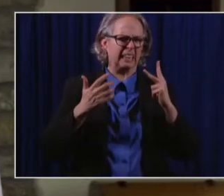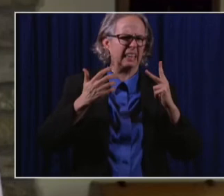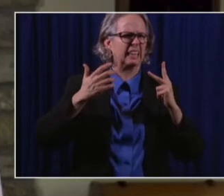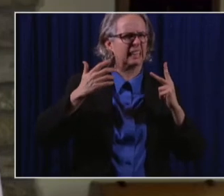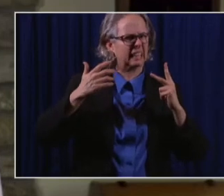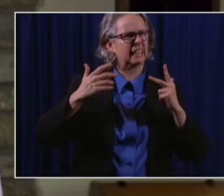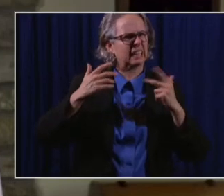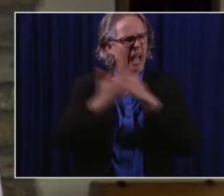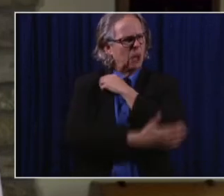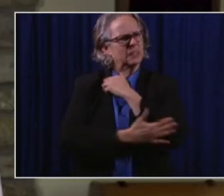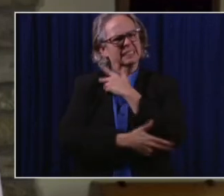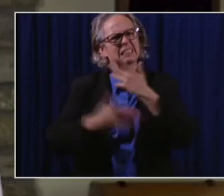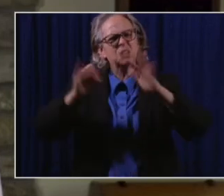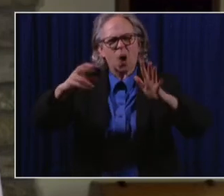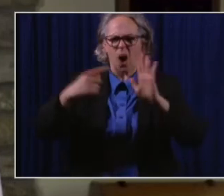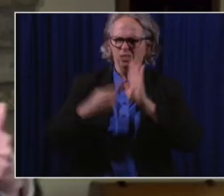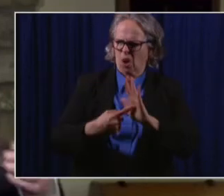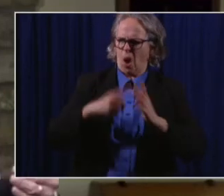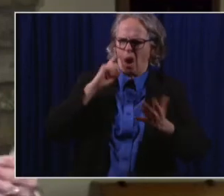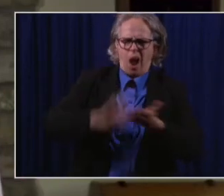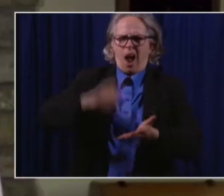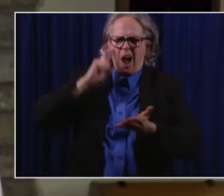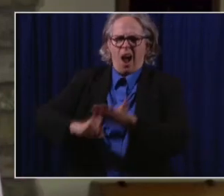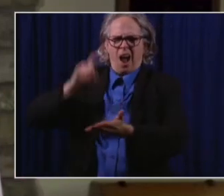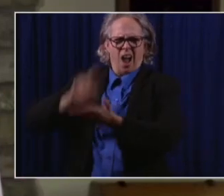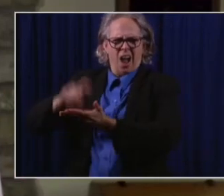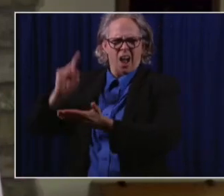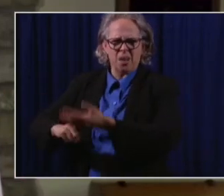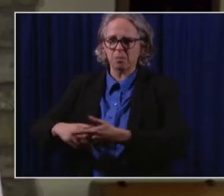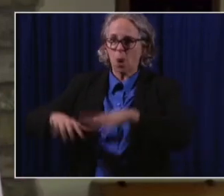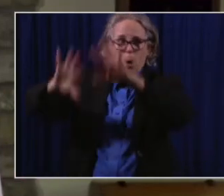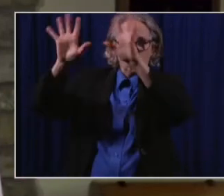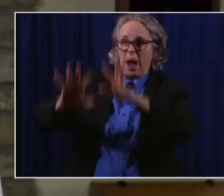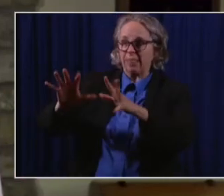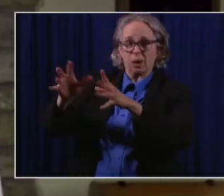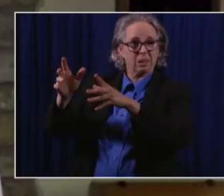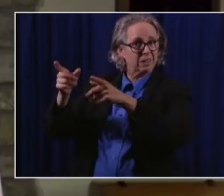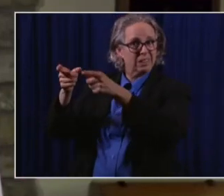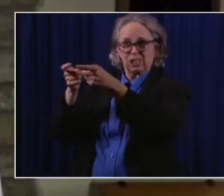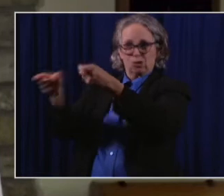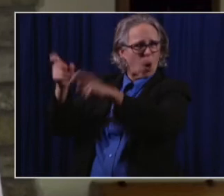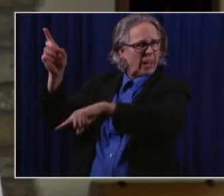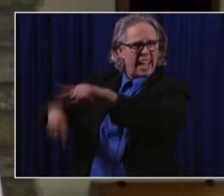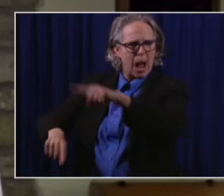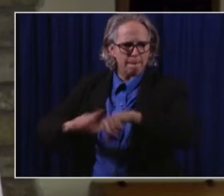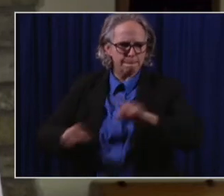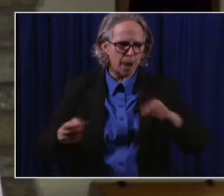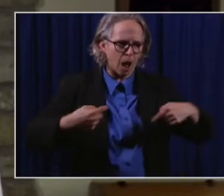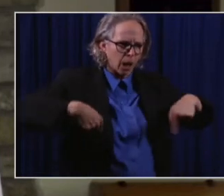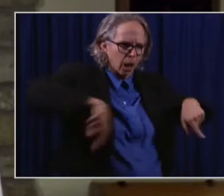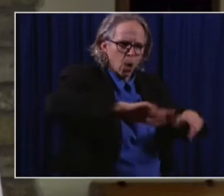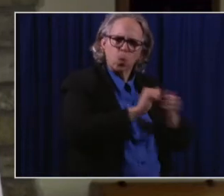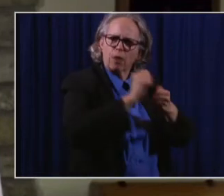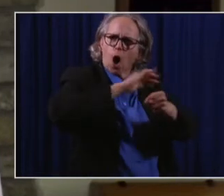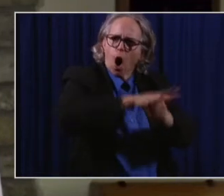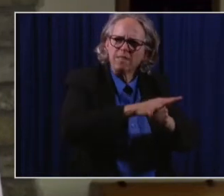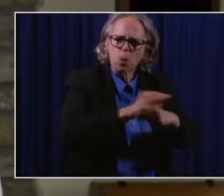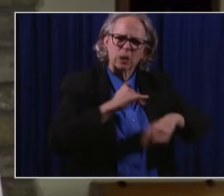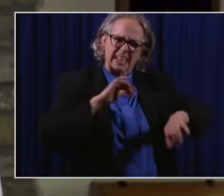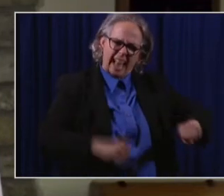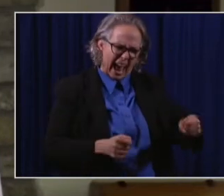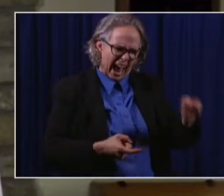Again, unlike the weather, we have the ability to control this, but this is where we are today.